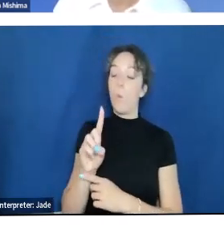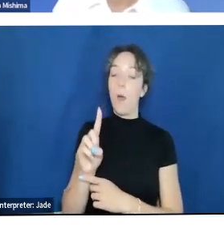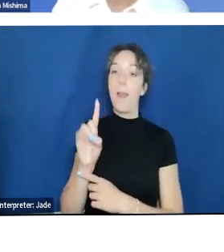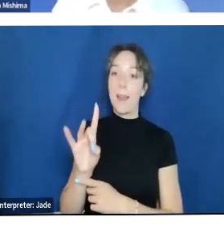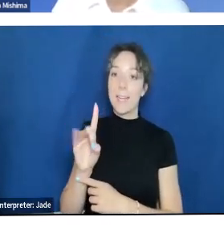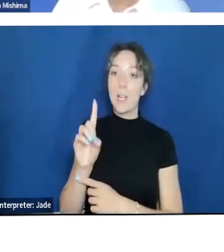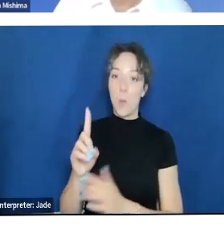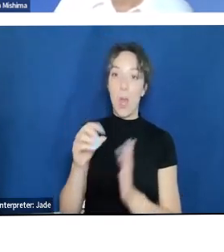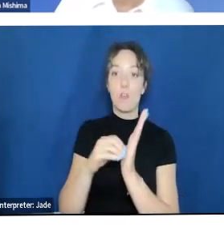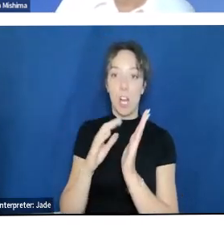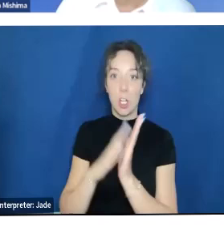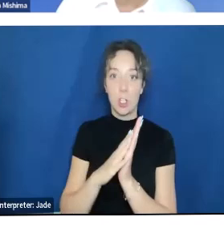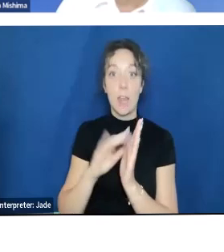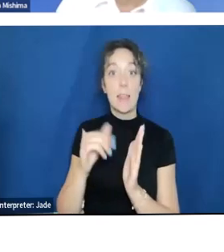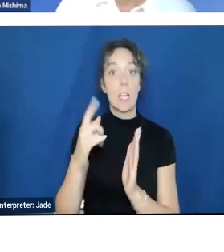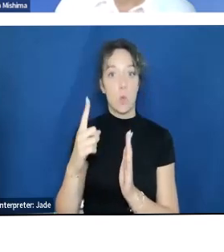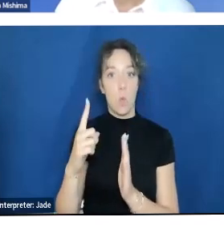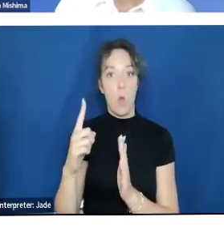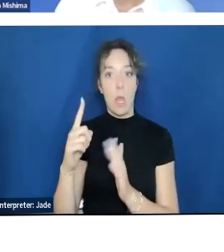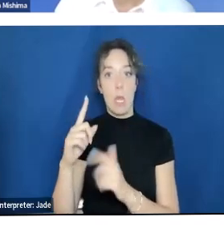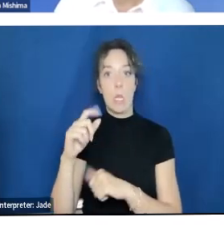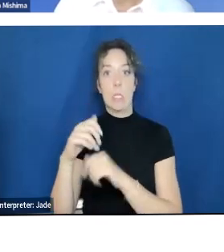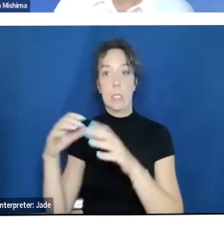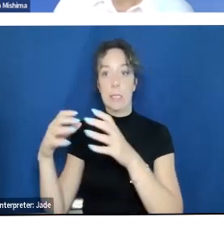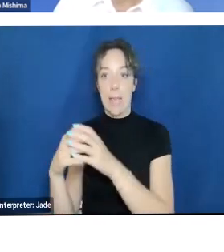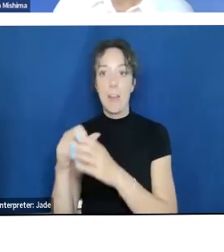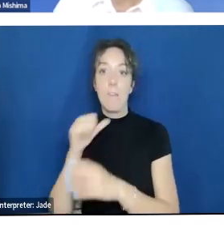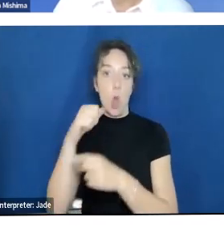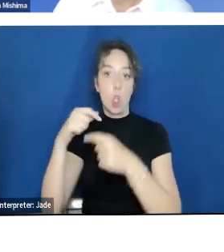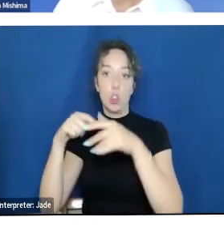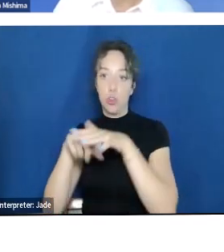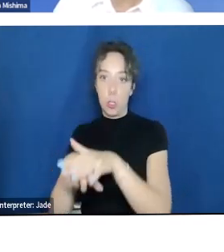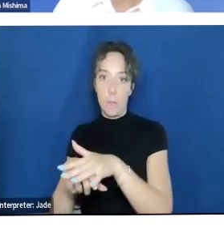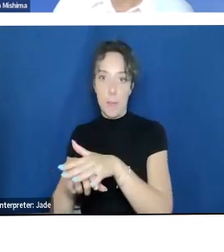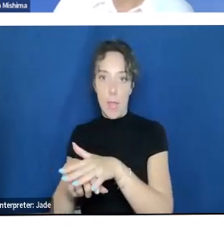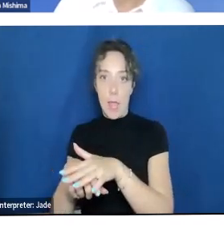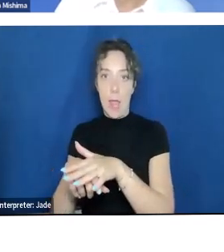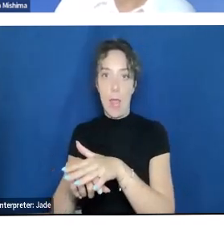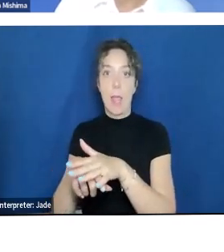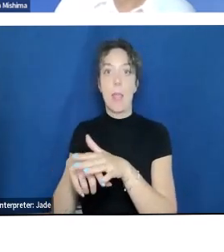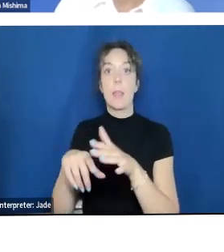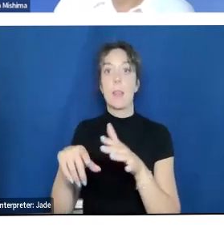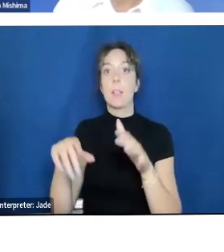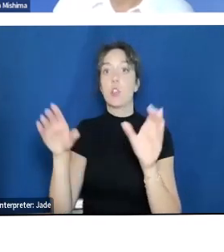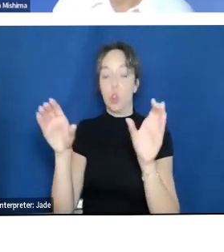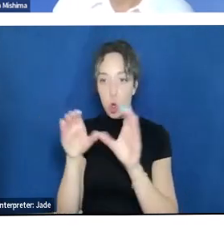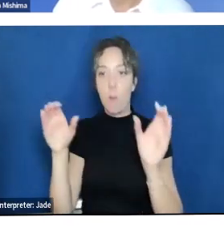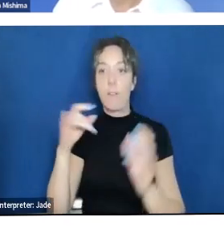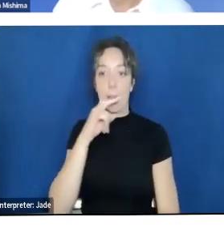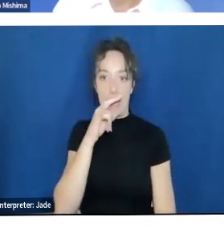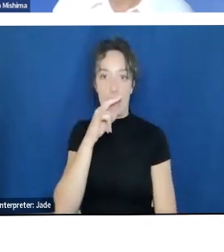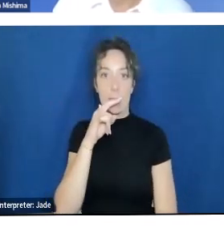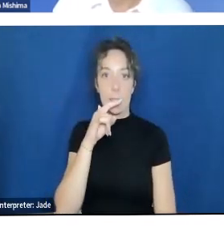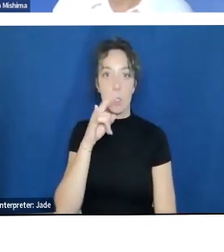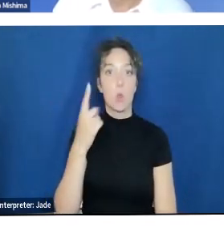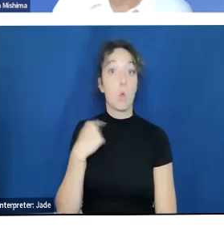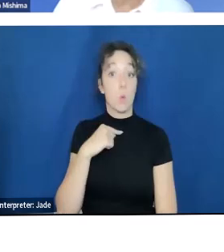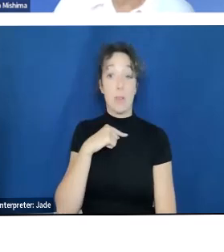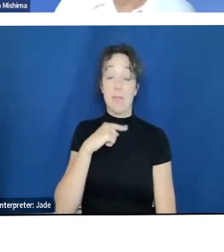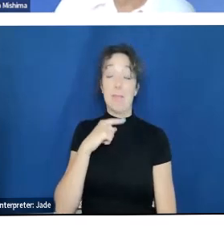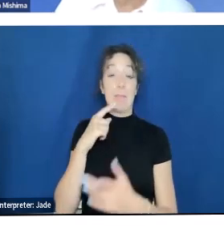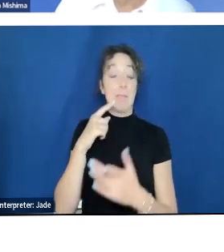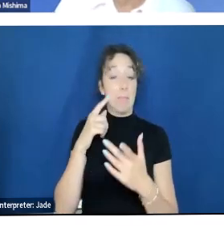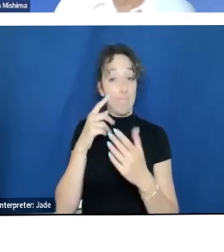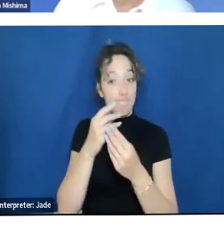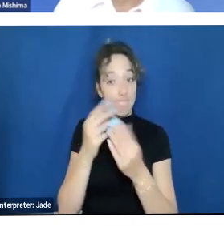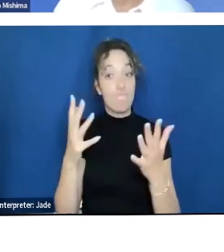set of non-streamlined certified kids. And again, the main thing to think about is the fact that we're going to